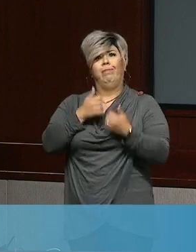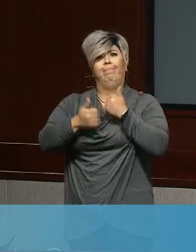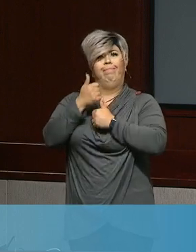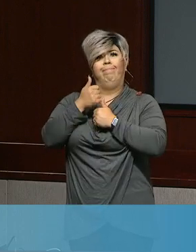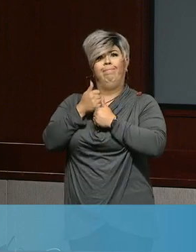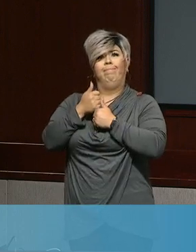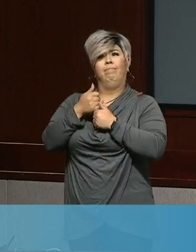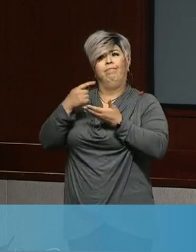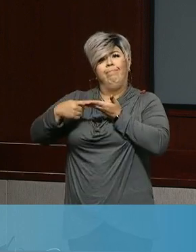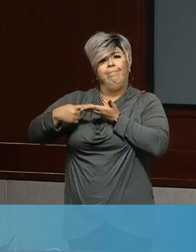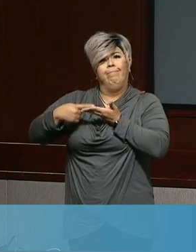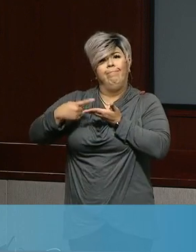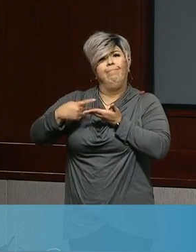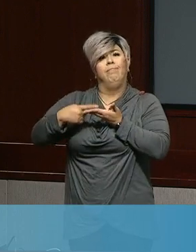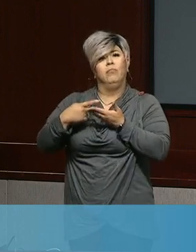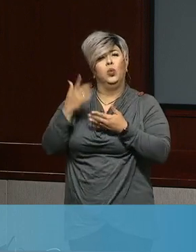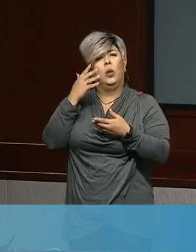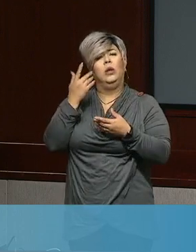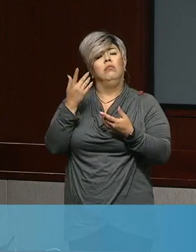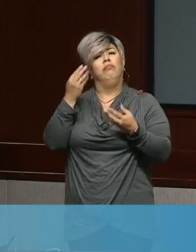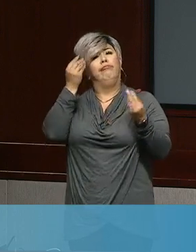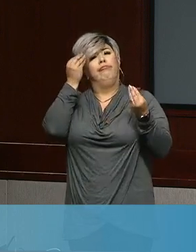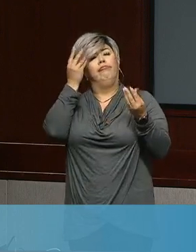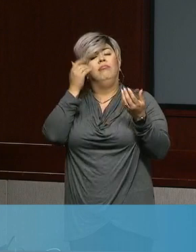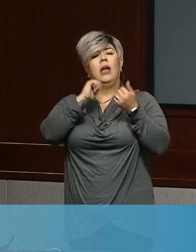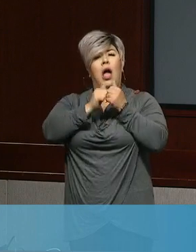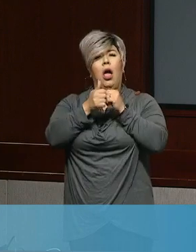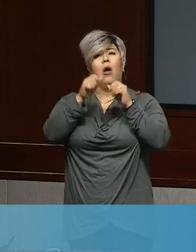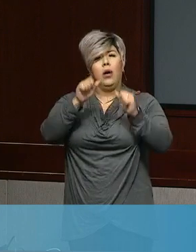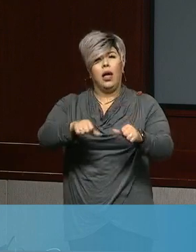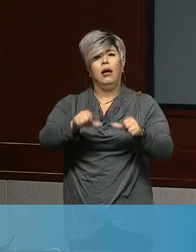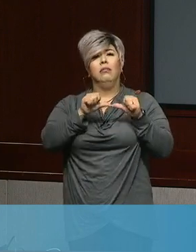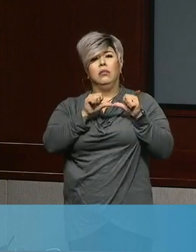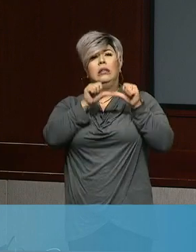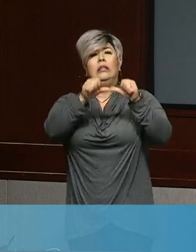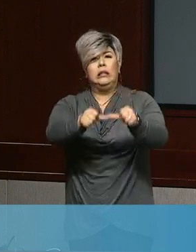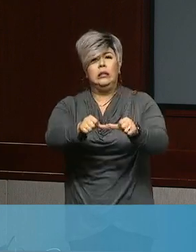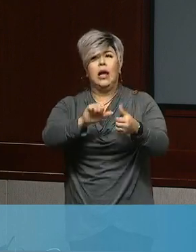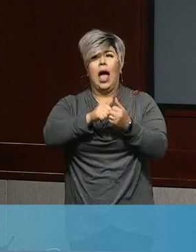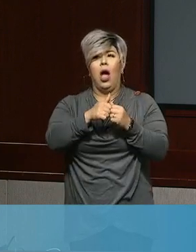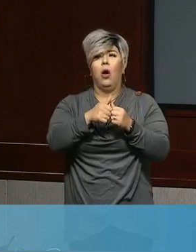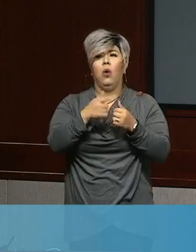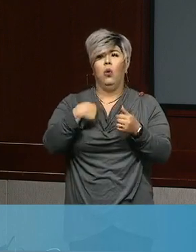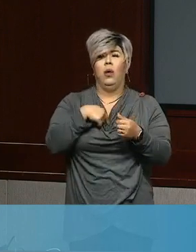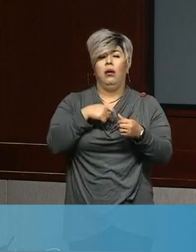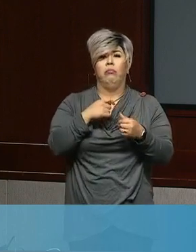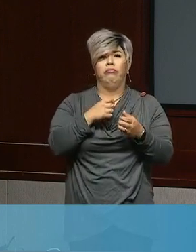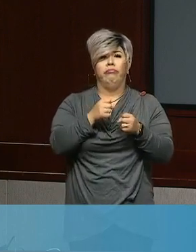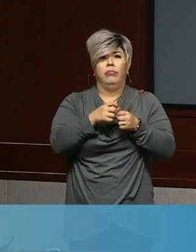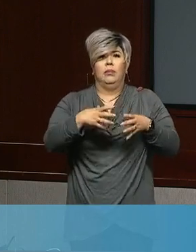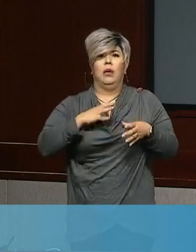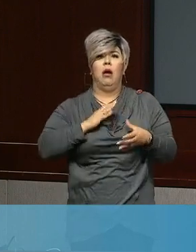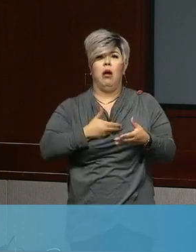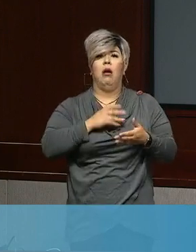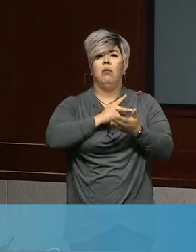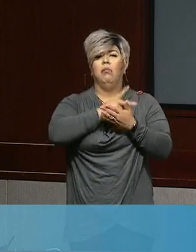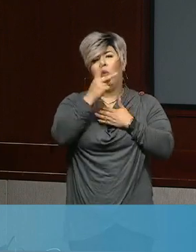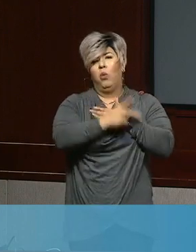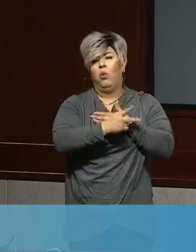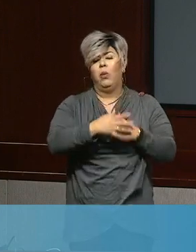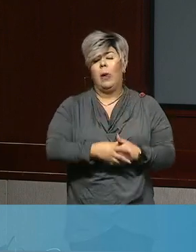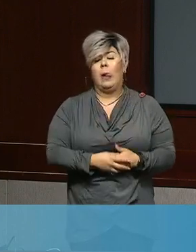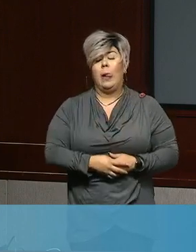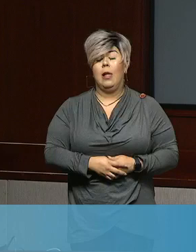know of the boards, and in the weeks ahead, we'll be contemplating how we expand that program further.